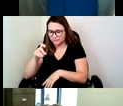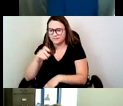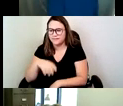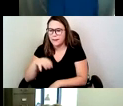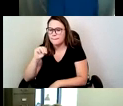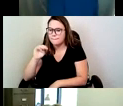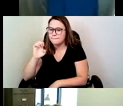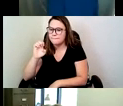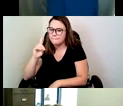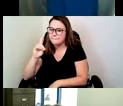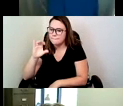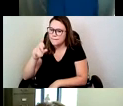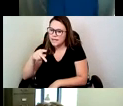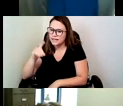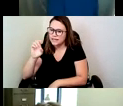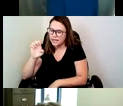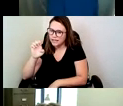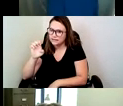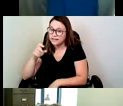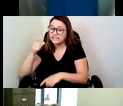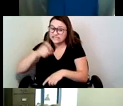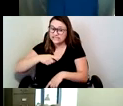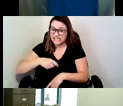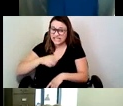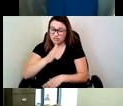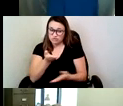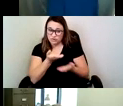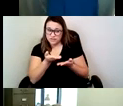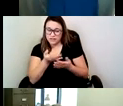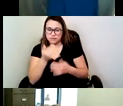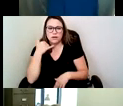they would can call New York Connects, and we would explain the